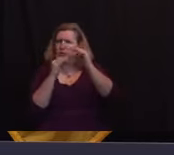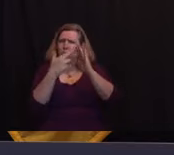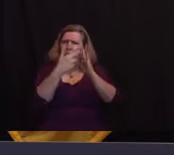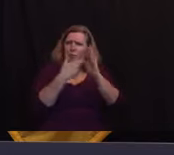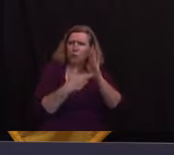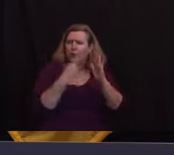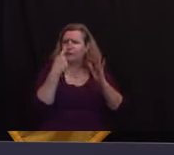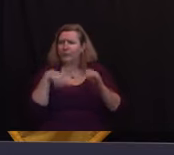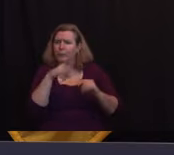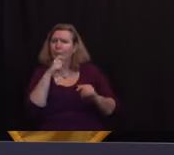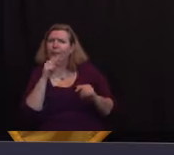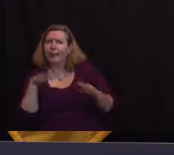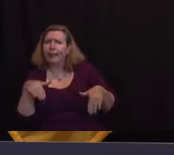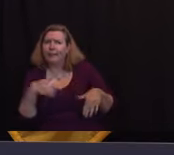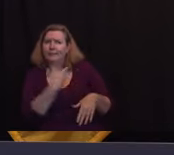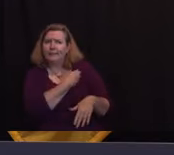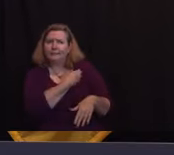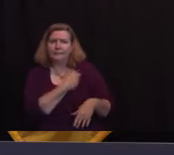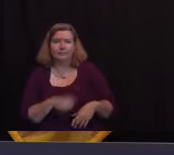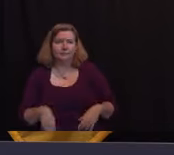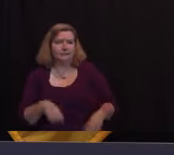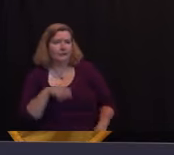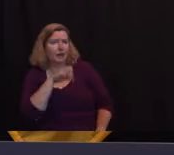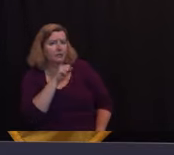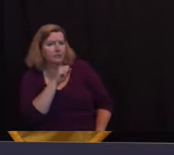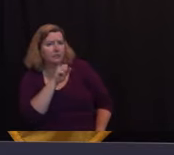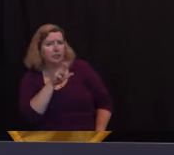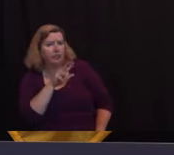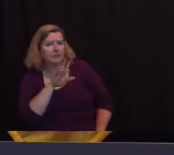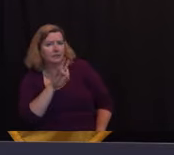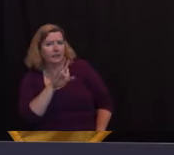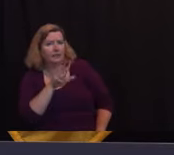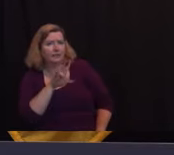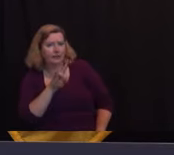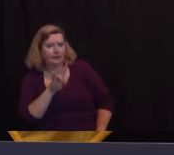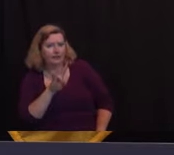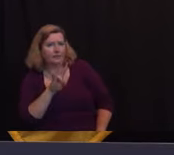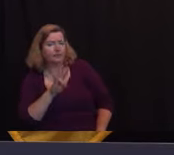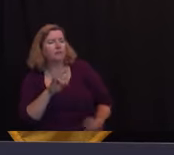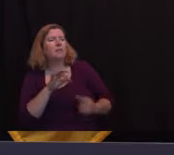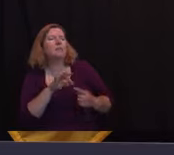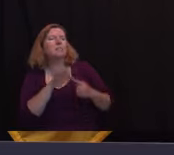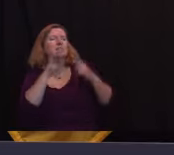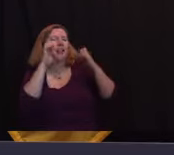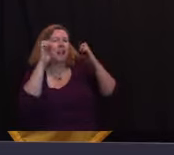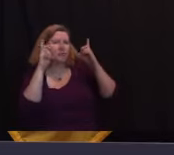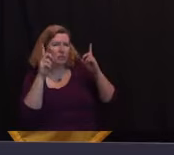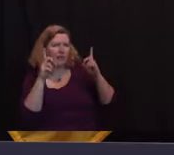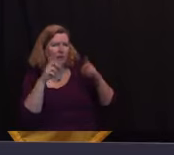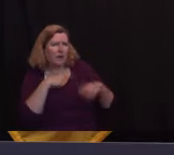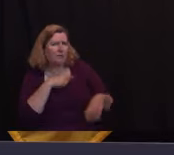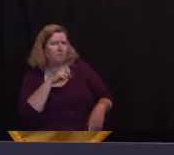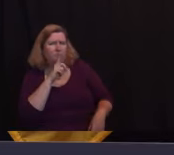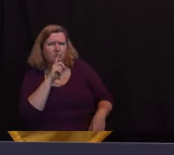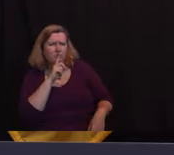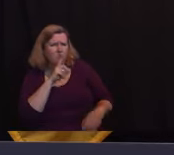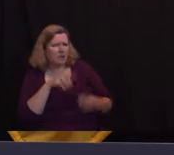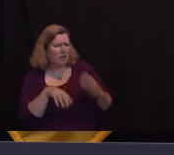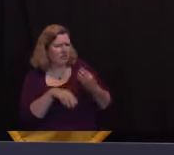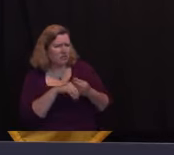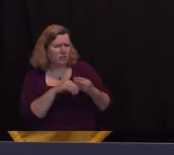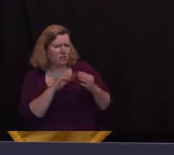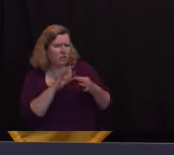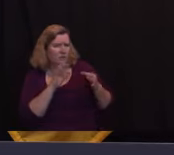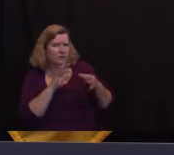the S-3434, which is the special ed bill. We just want to make sure with every single bill